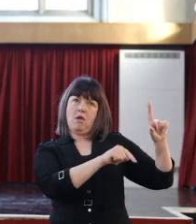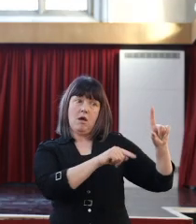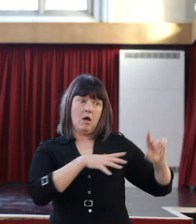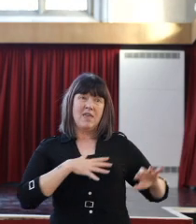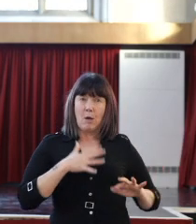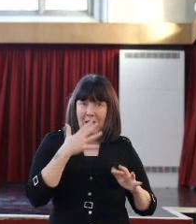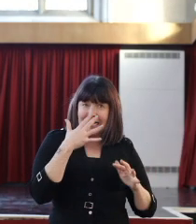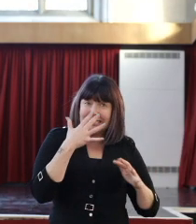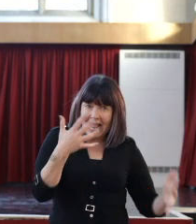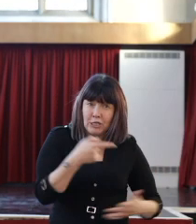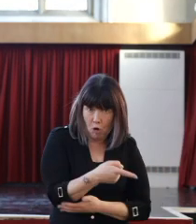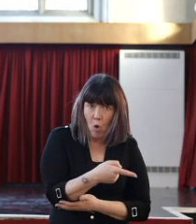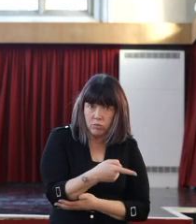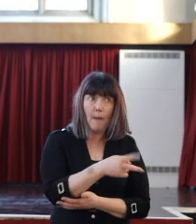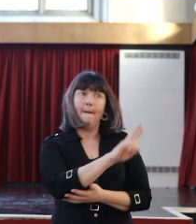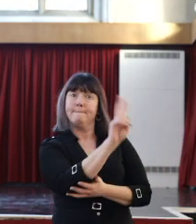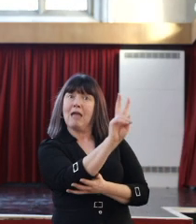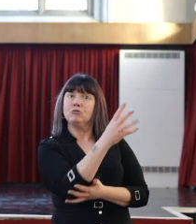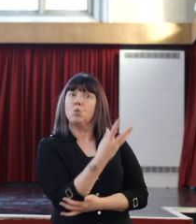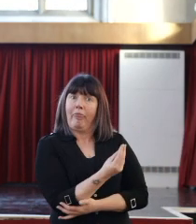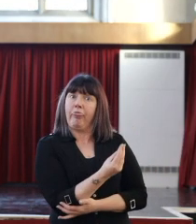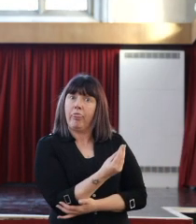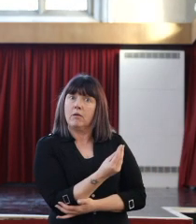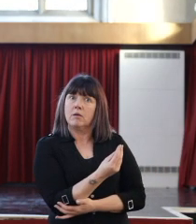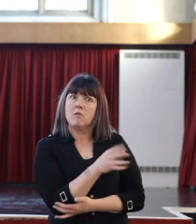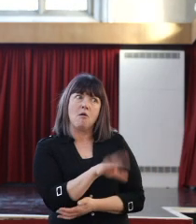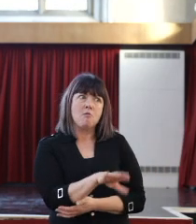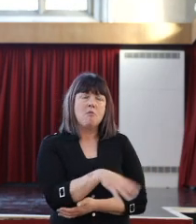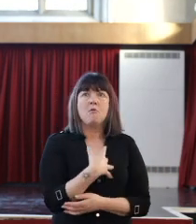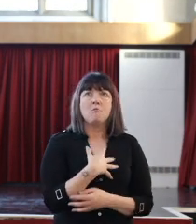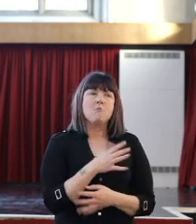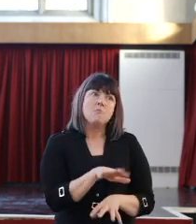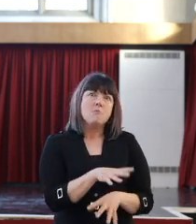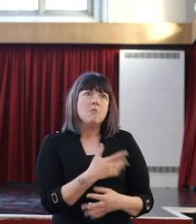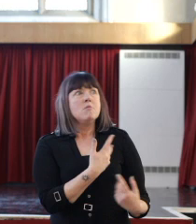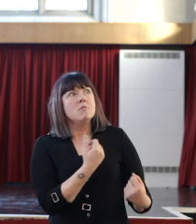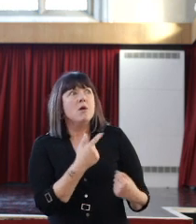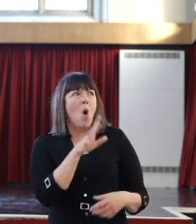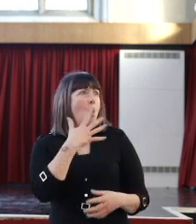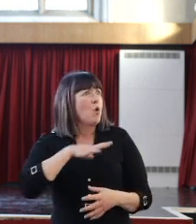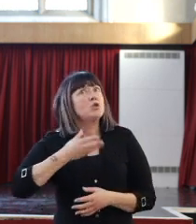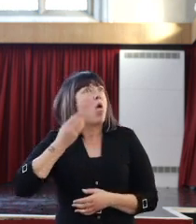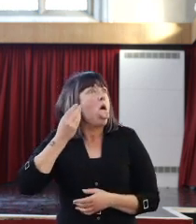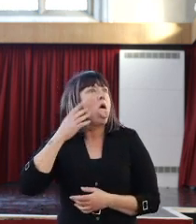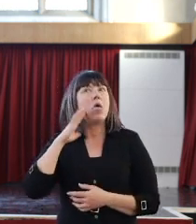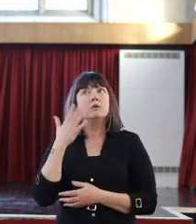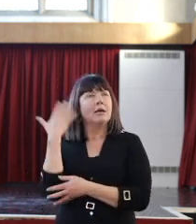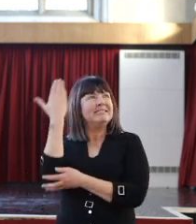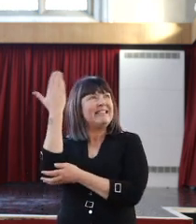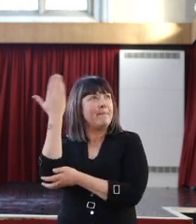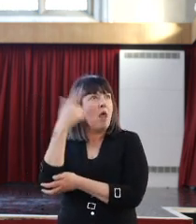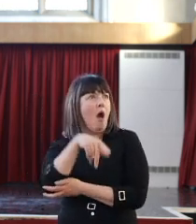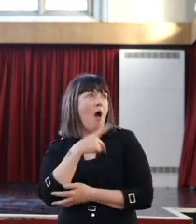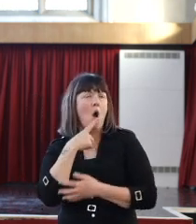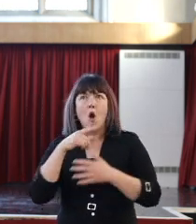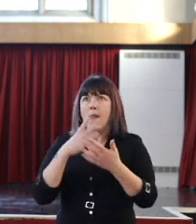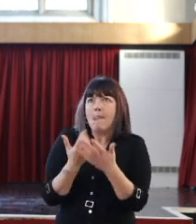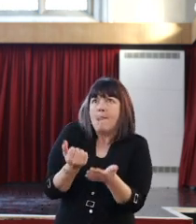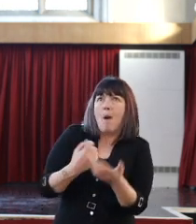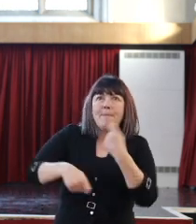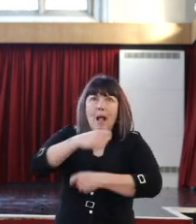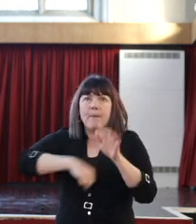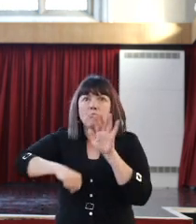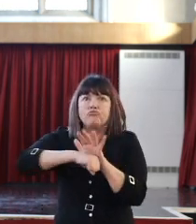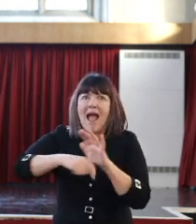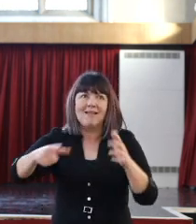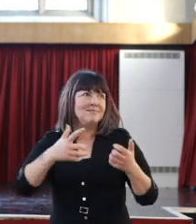there with their parents who had dragged them to a seminar on how to make your YouTube brand, how to make money on YouTube, how to be your